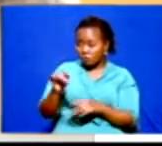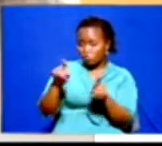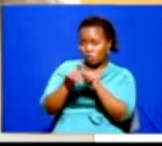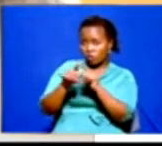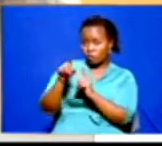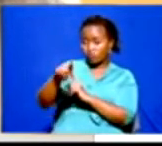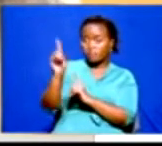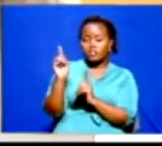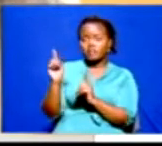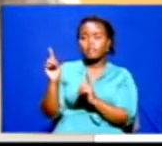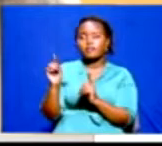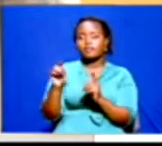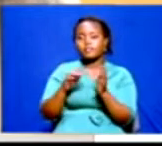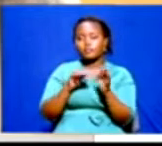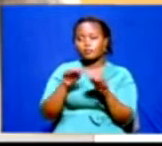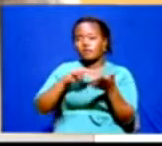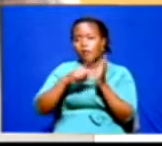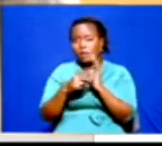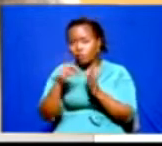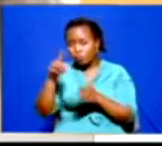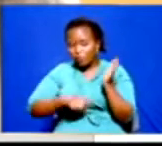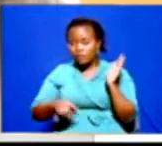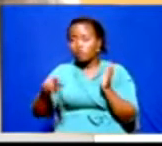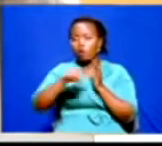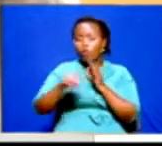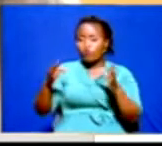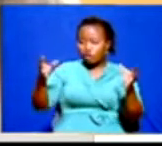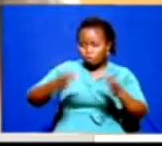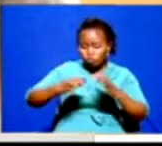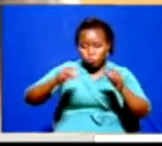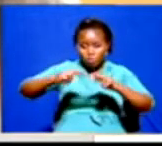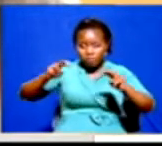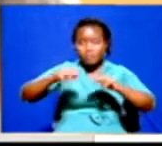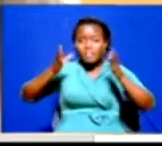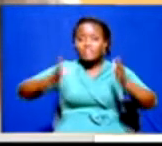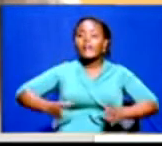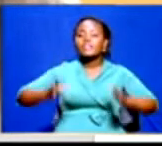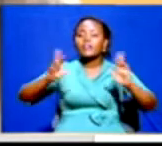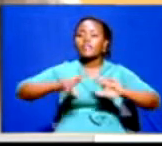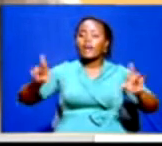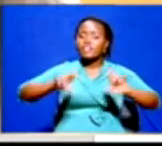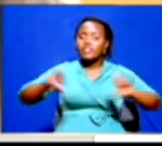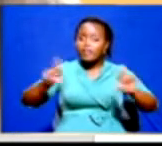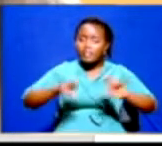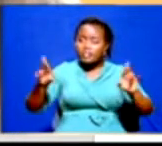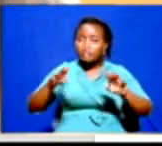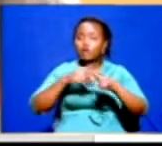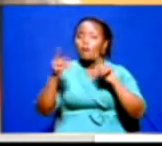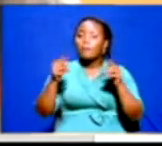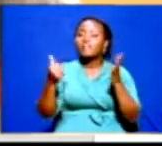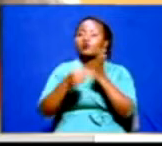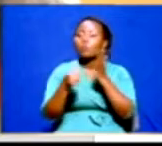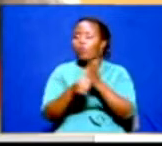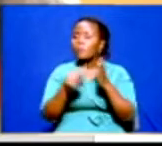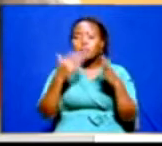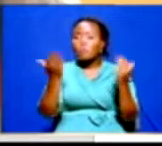we are up to the game as researchers in this country. The only challenge that is there in research is that the